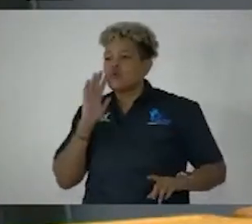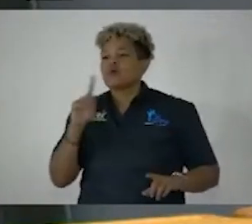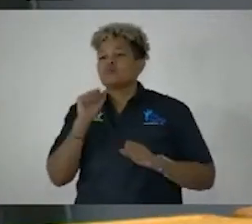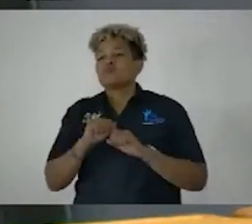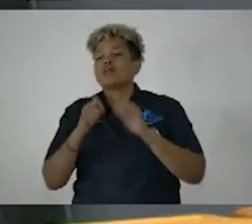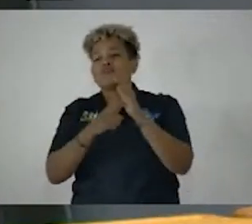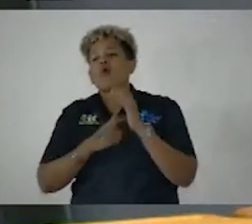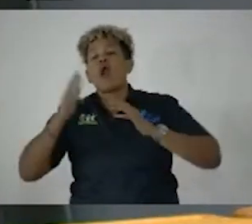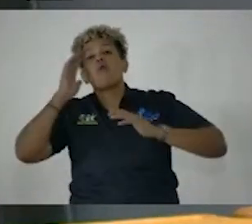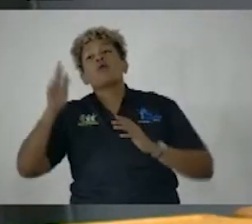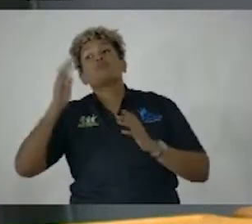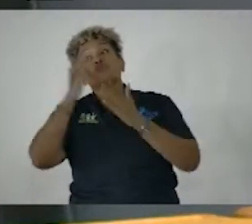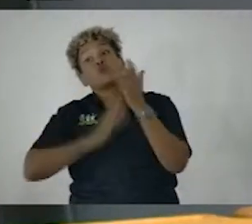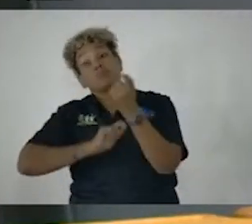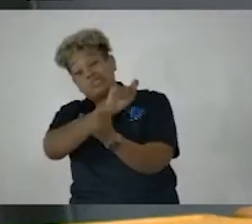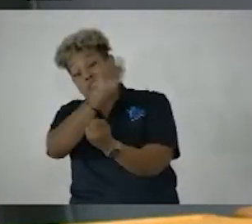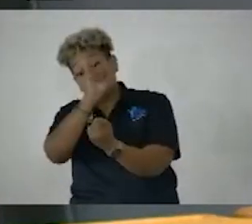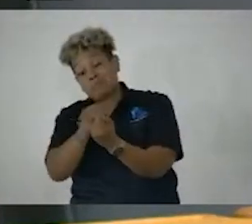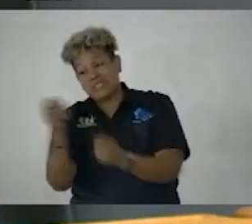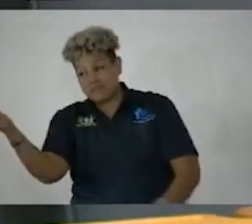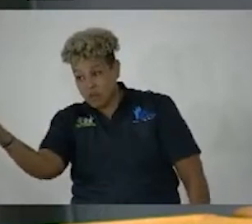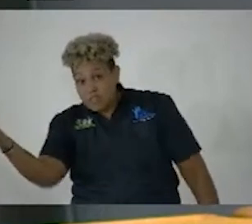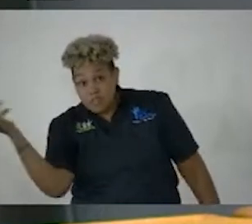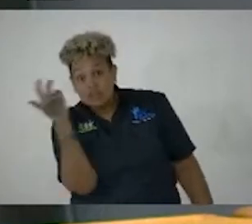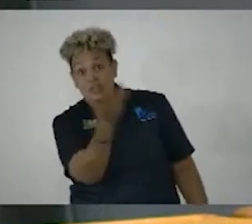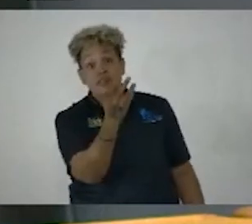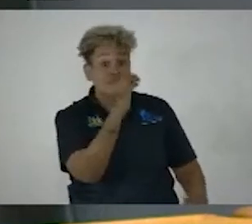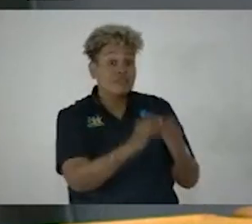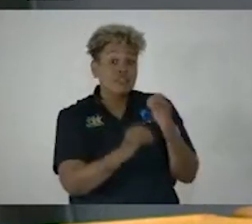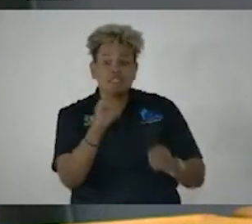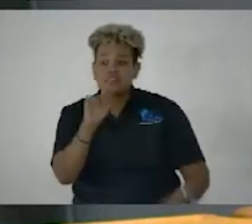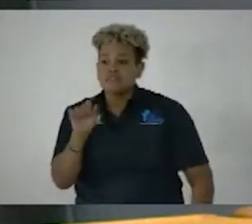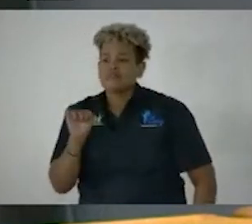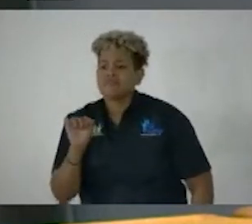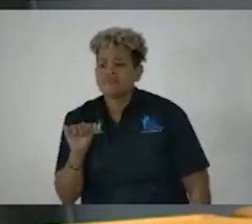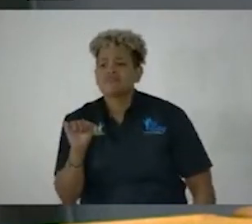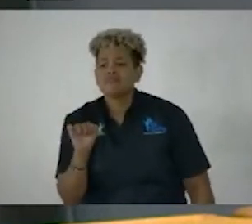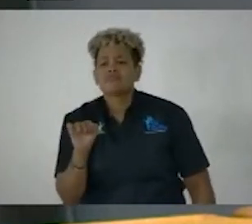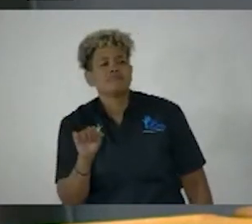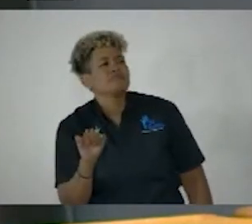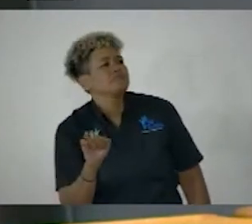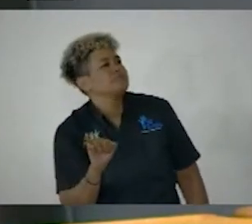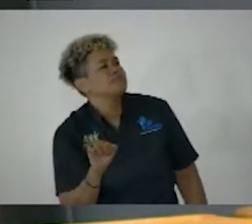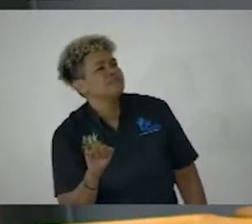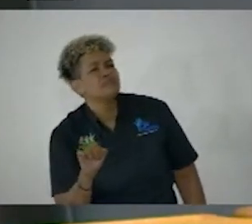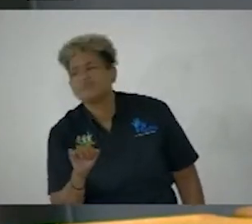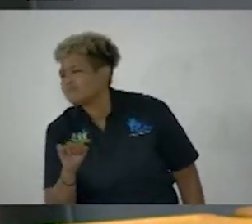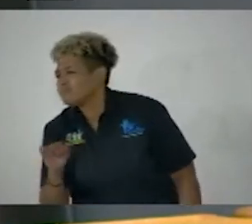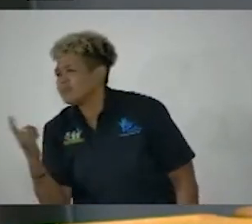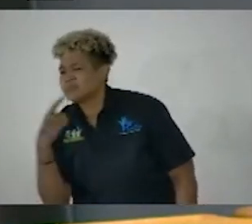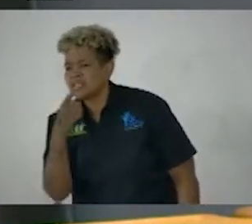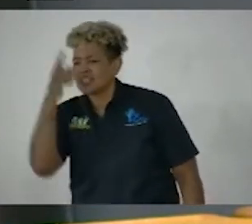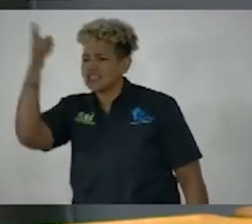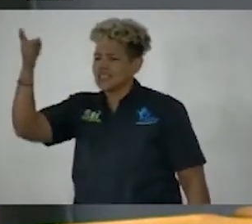require specific funds, so that when people drive in that quadrangle from Jamaica House, or somebody comes and says, well, this